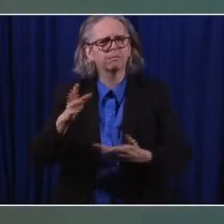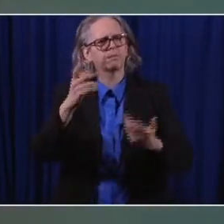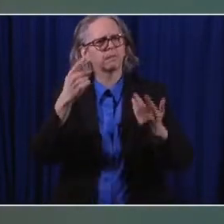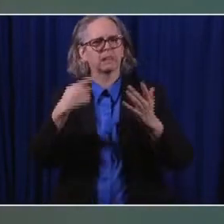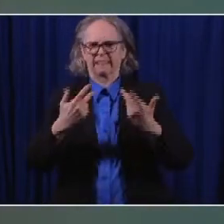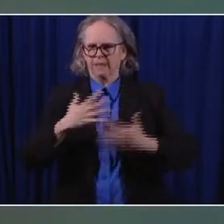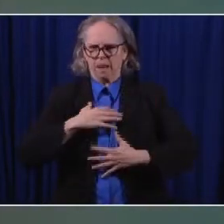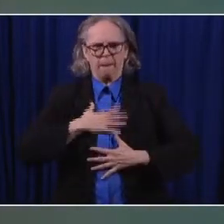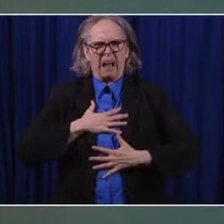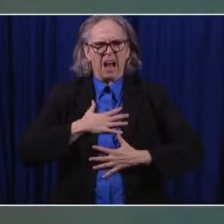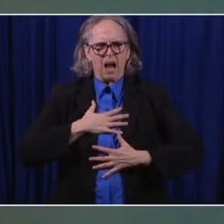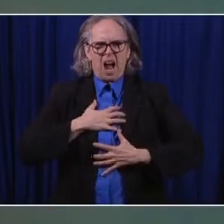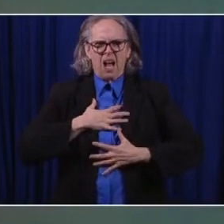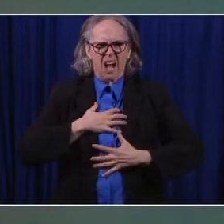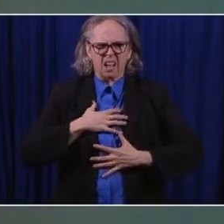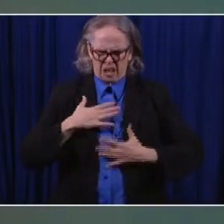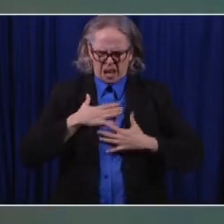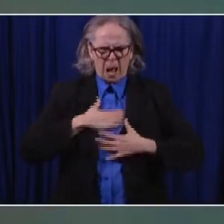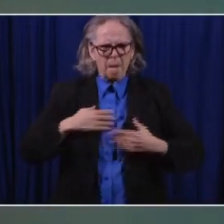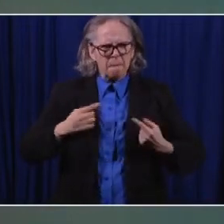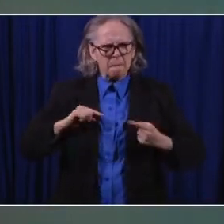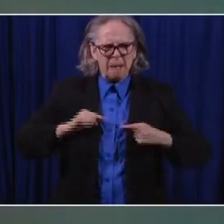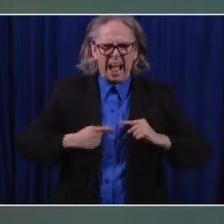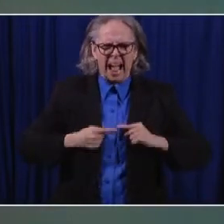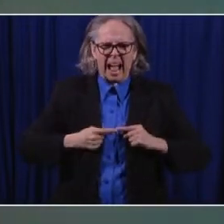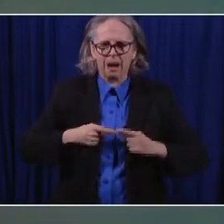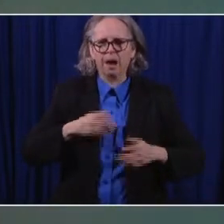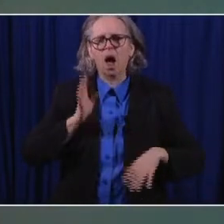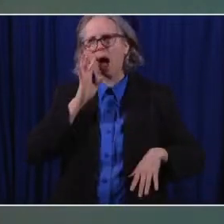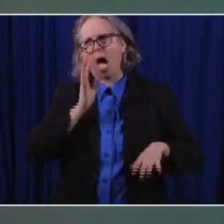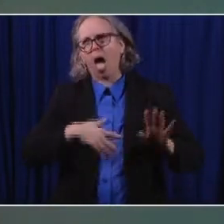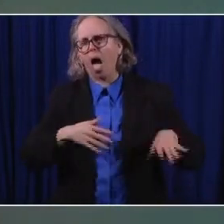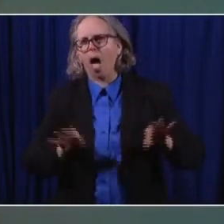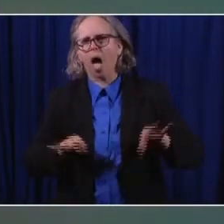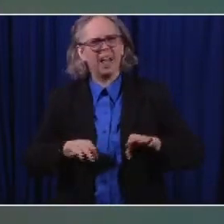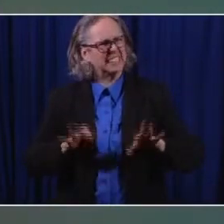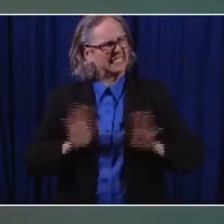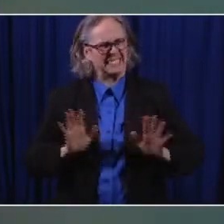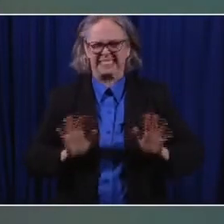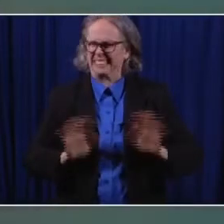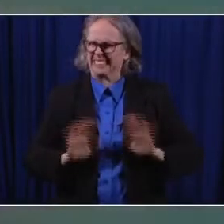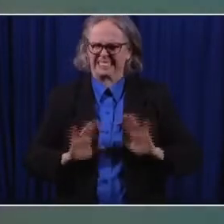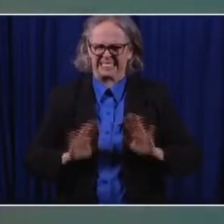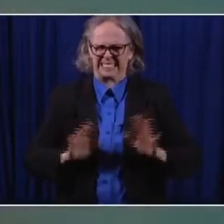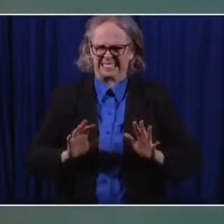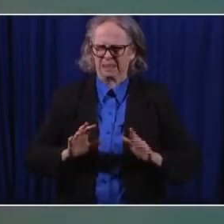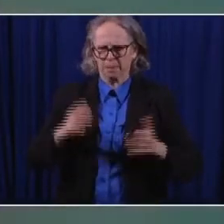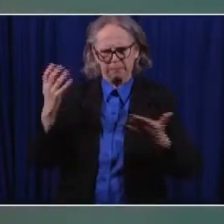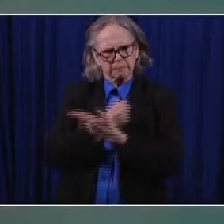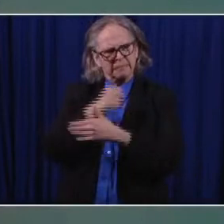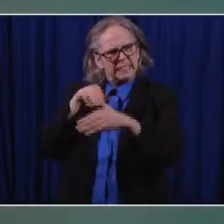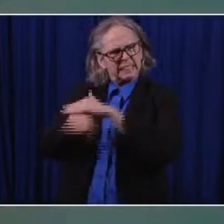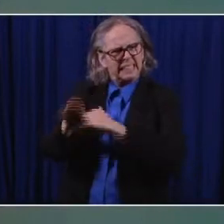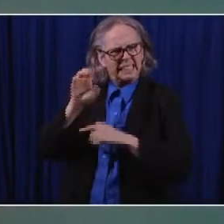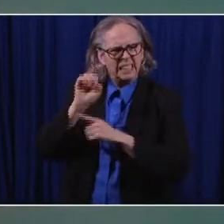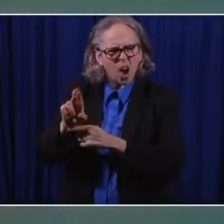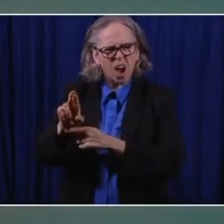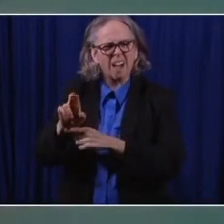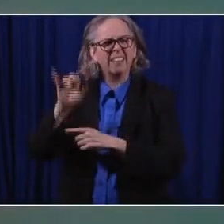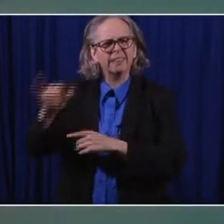are definitely reasons to go to the nearest emergency room. It's a bit harder, though, when you have those mild, non-specific